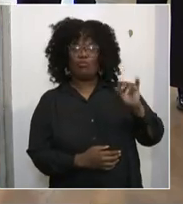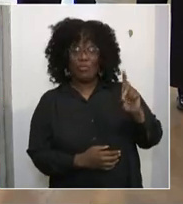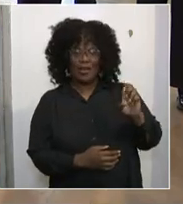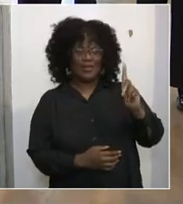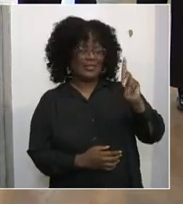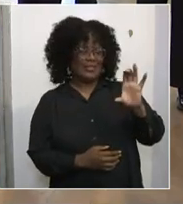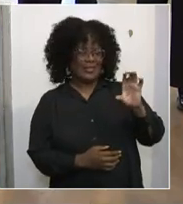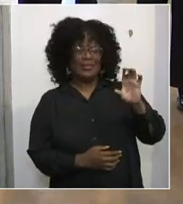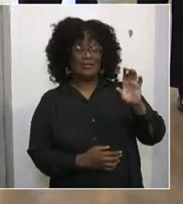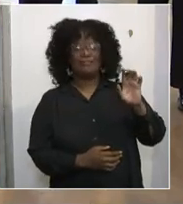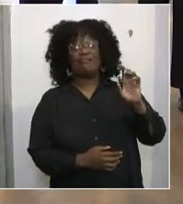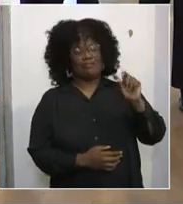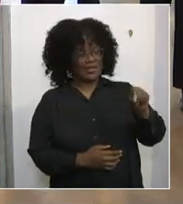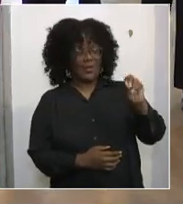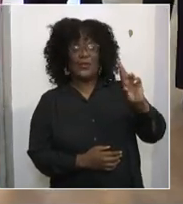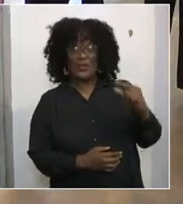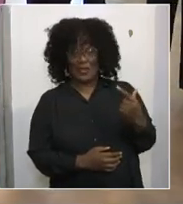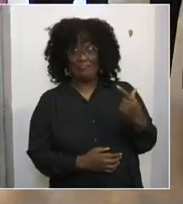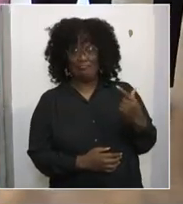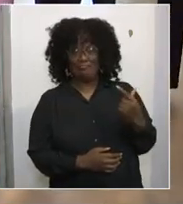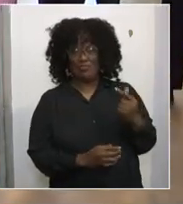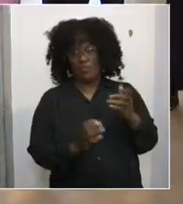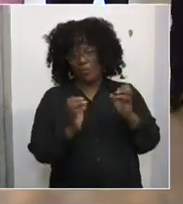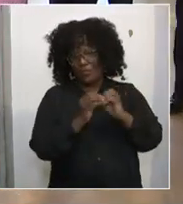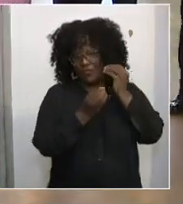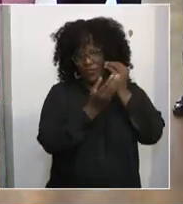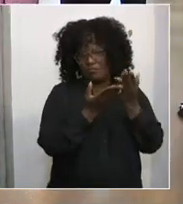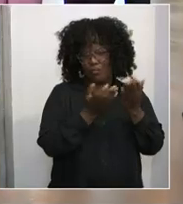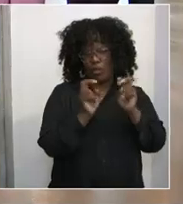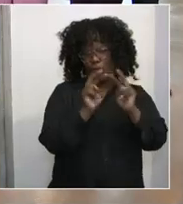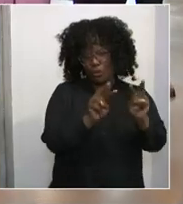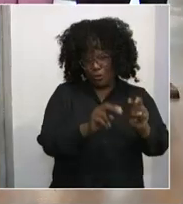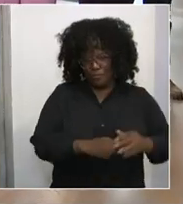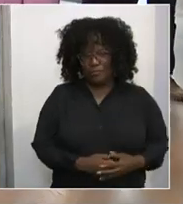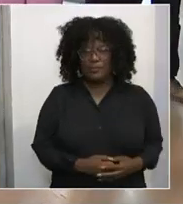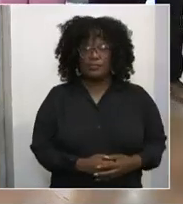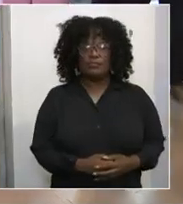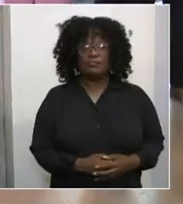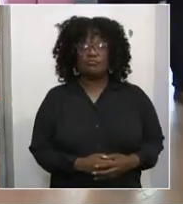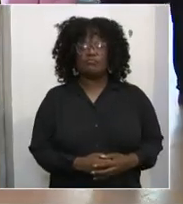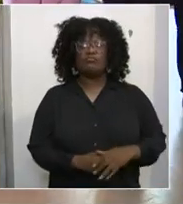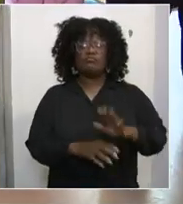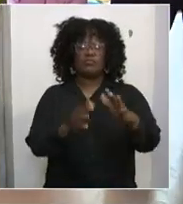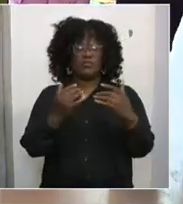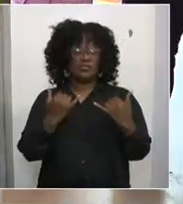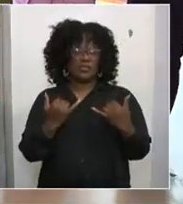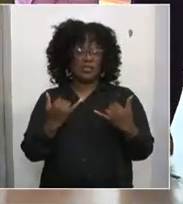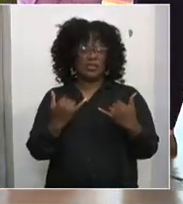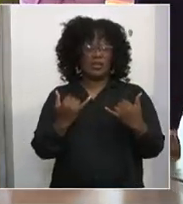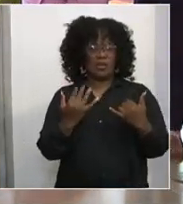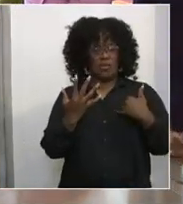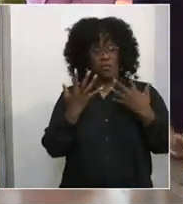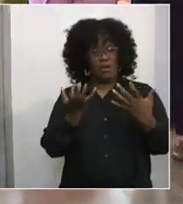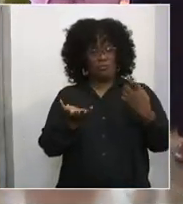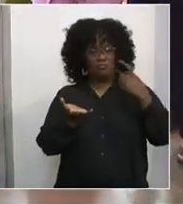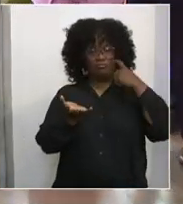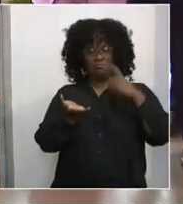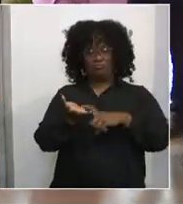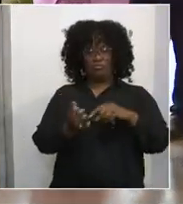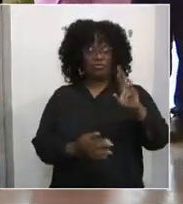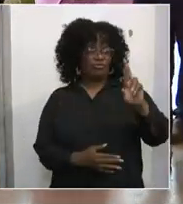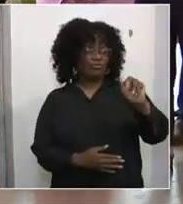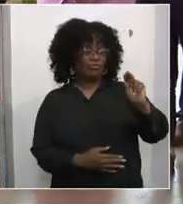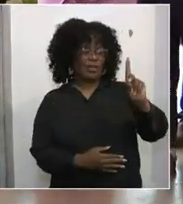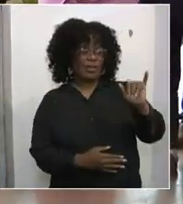WorldPride.dc.org. And so with that, I want to acknowledge, as I mentioned, Randy Clark, who is